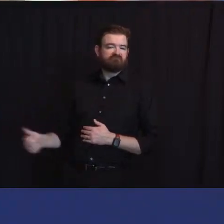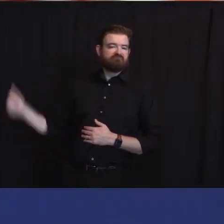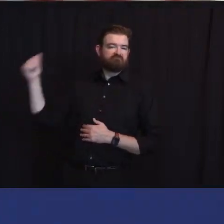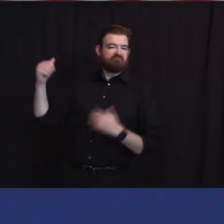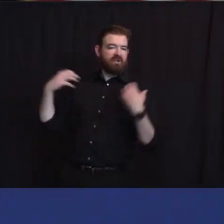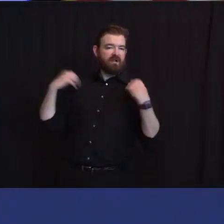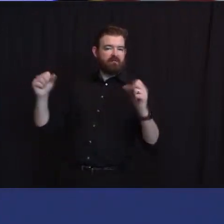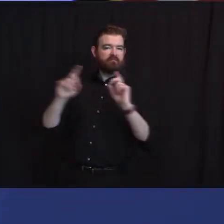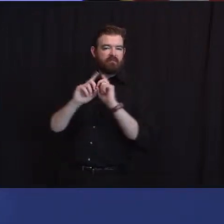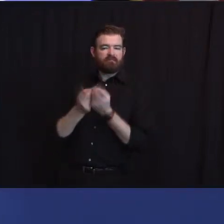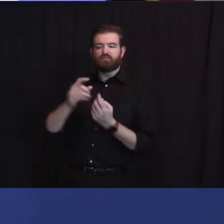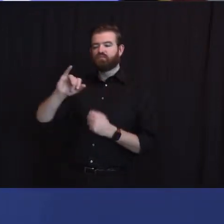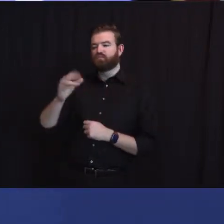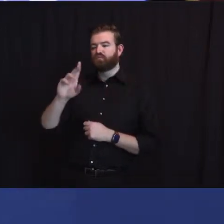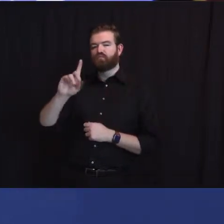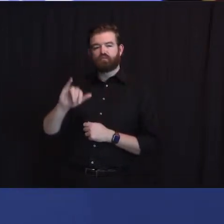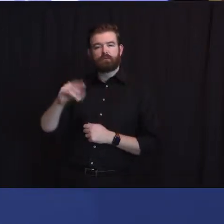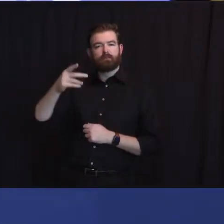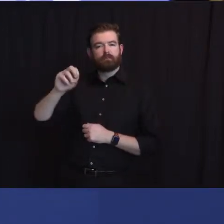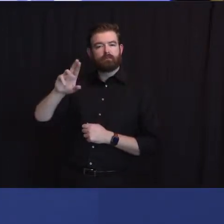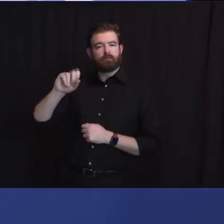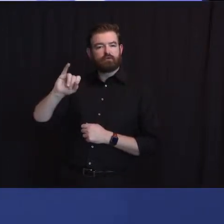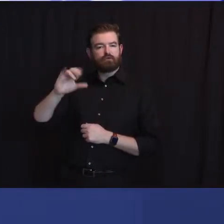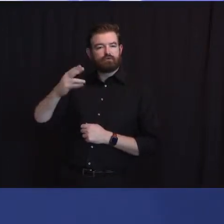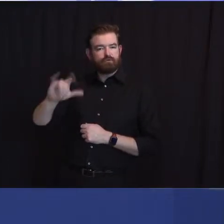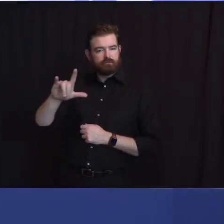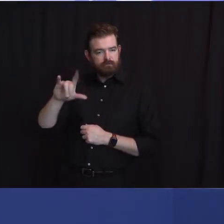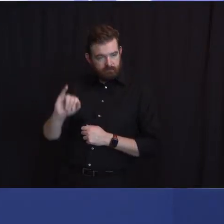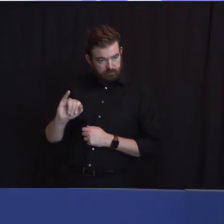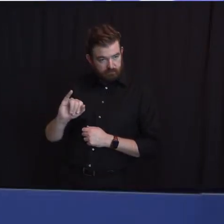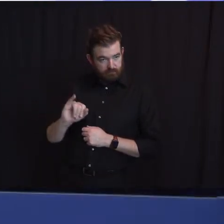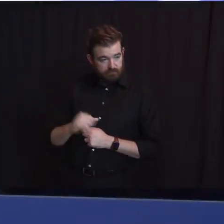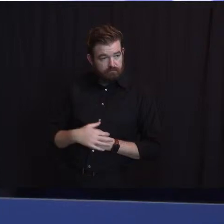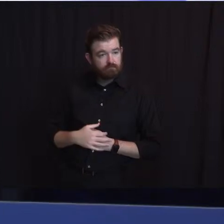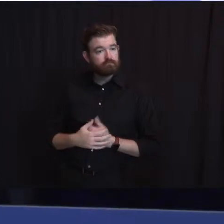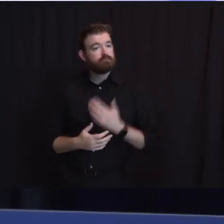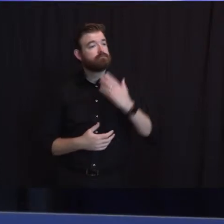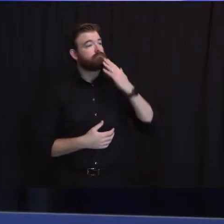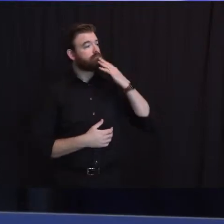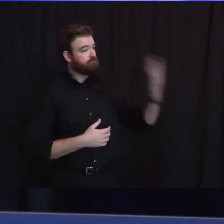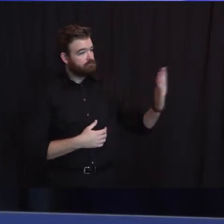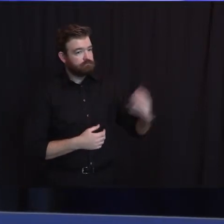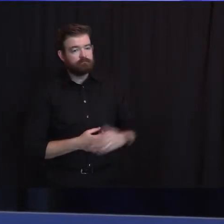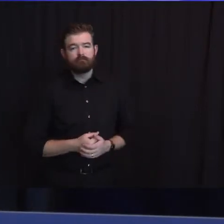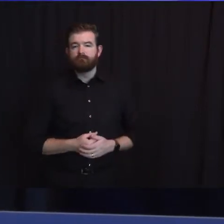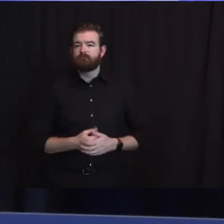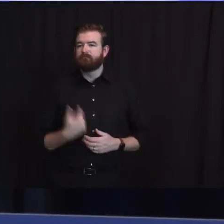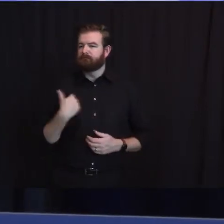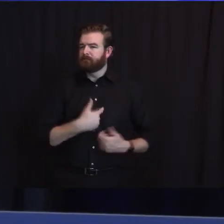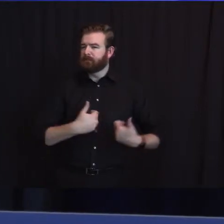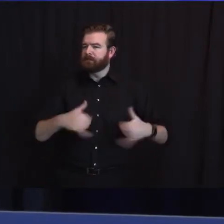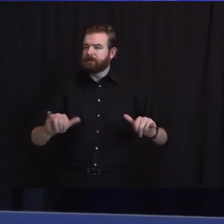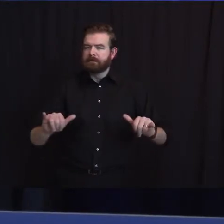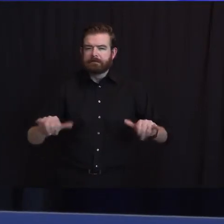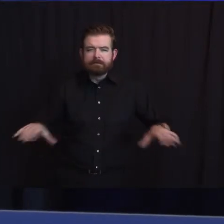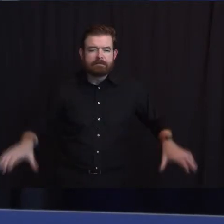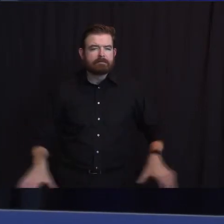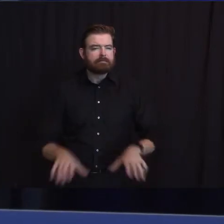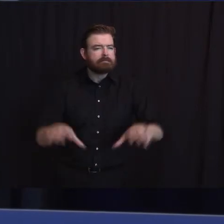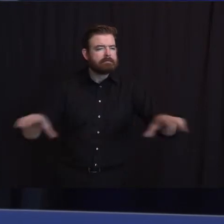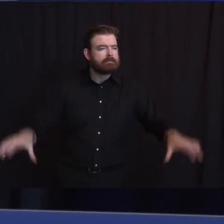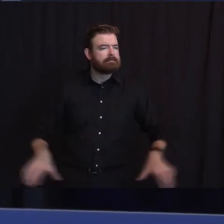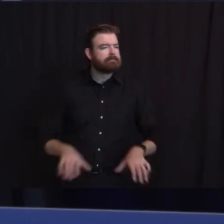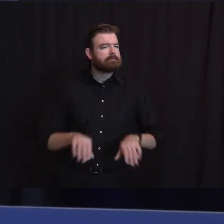Good afternoon. We continue our work to bring vaccinations into communities, making it easier for residents